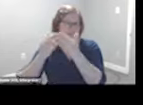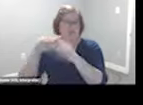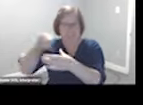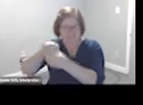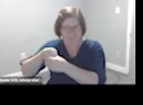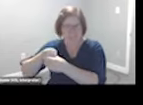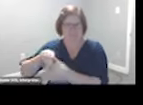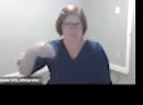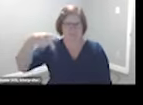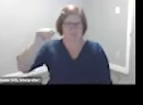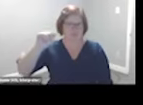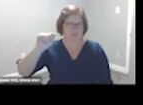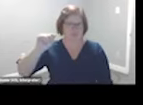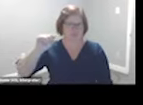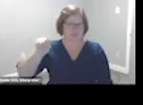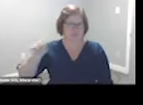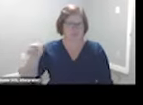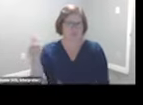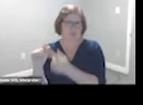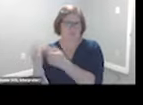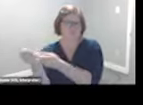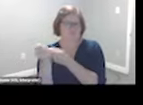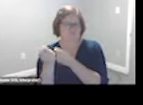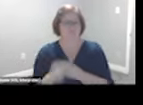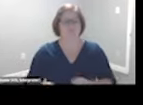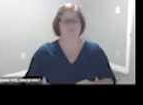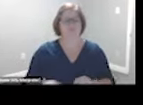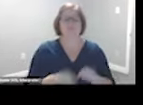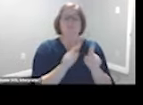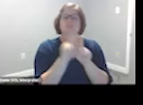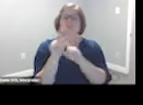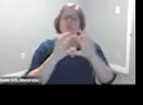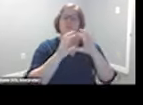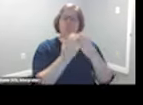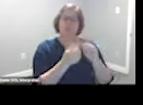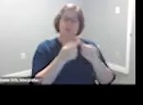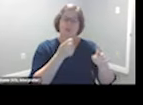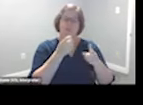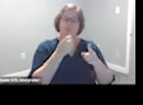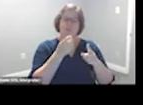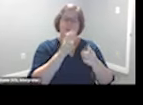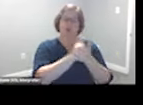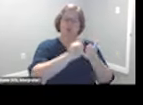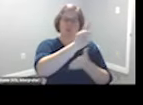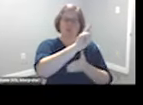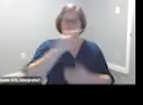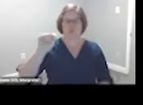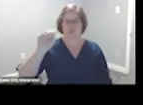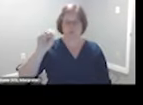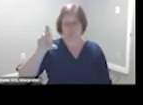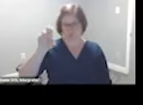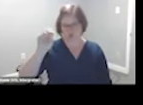Universe resources. We also have a group from the University of Toronto in Canada who've downloaded